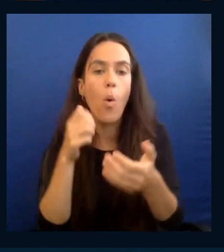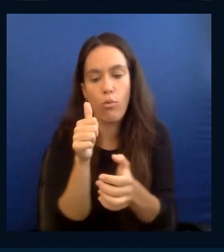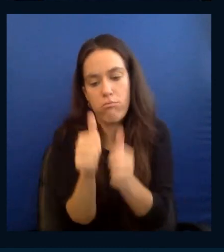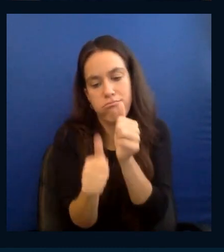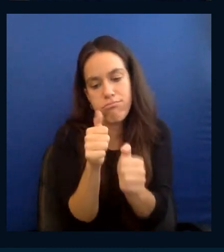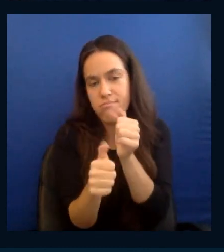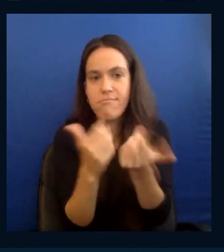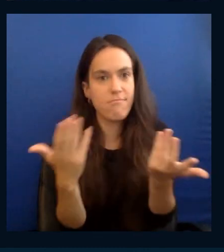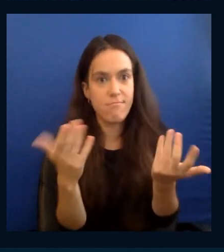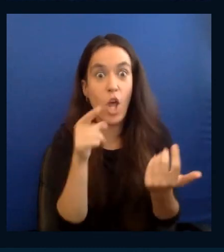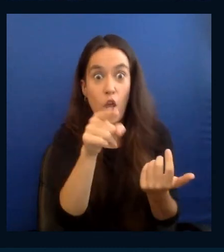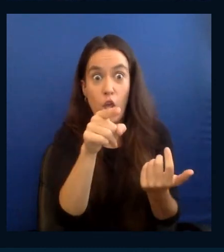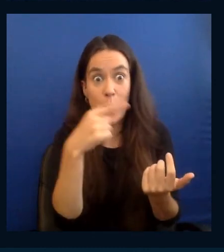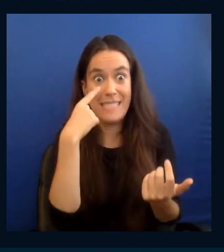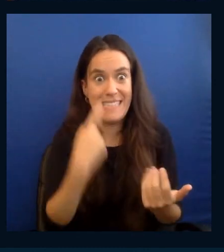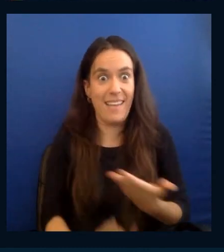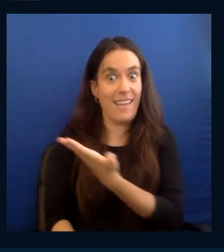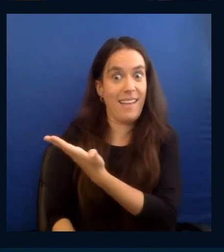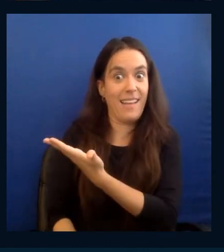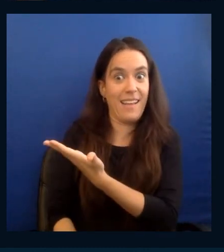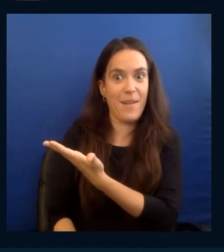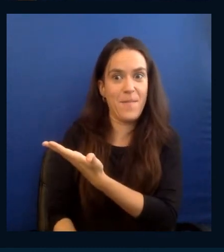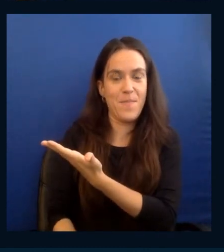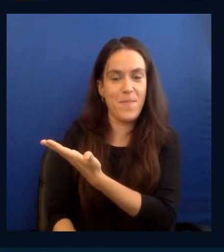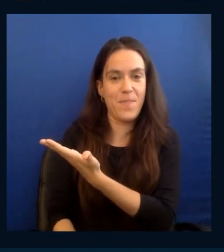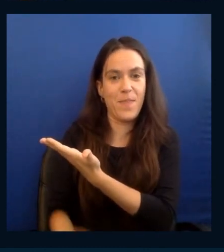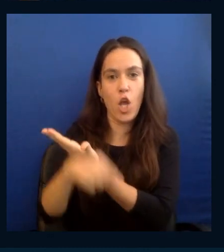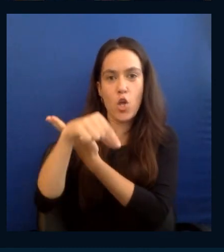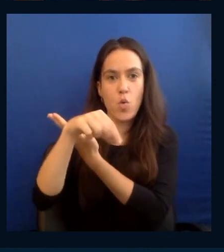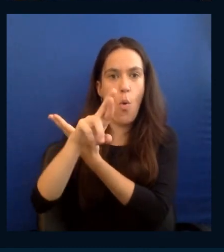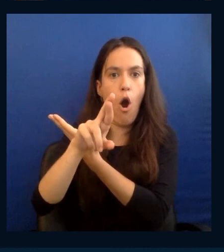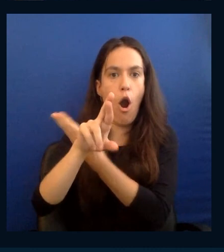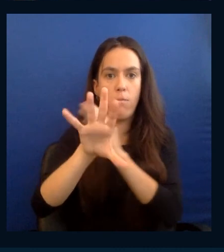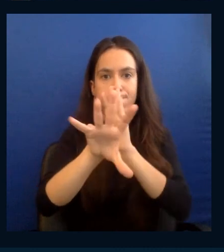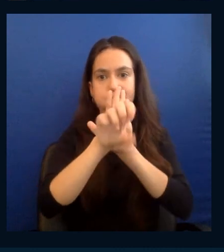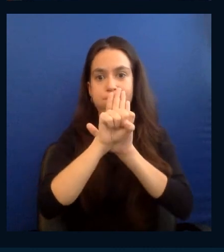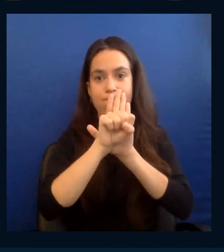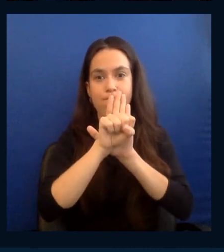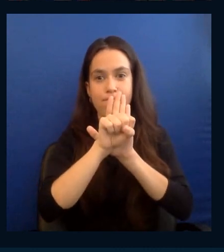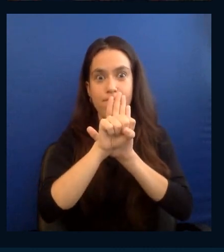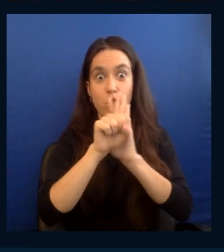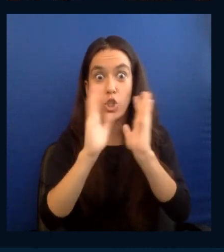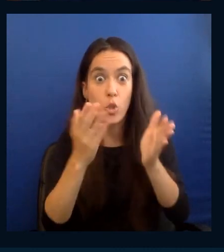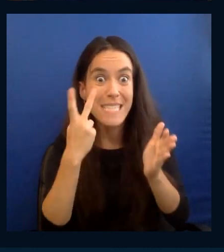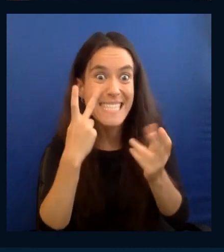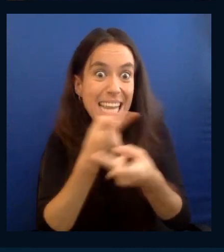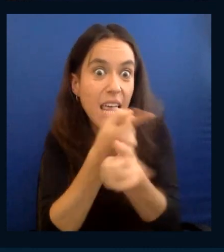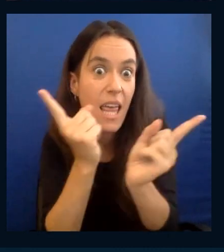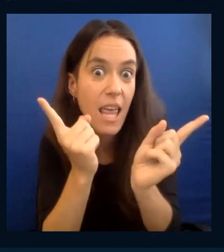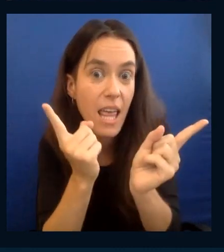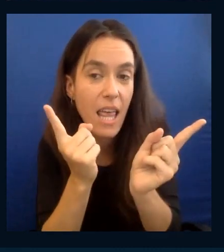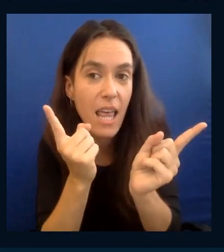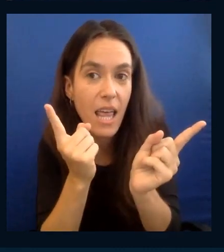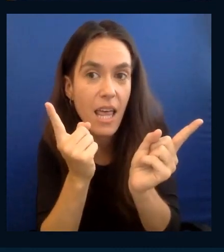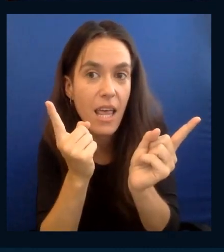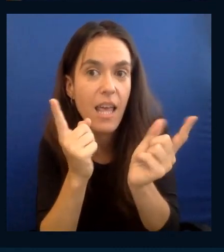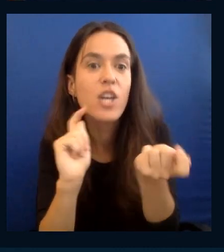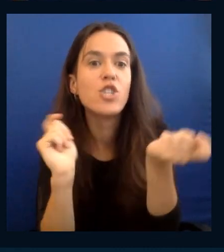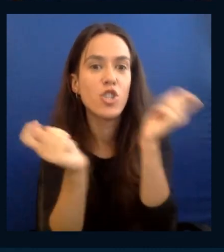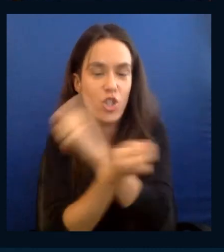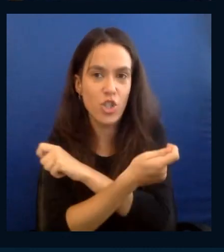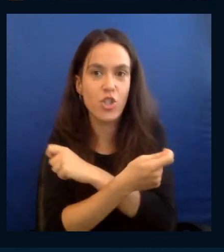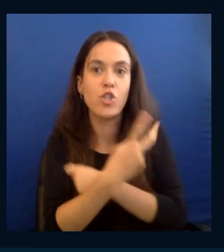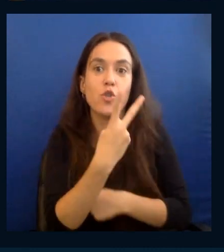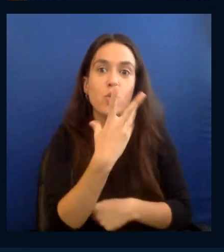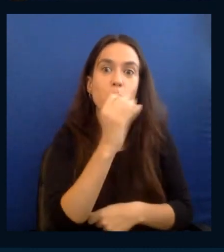and go to this QR code. And you should see 50% of you should see the changes on the $250 change. The